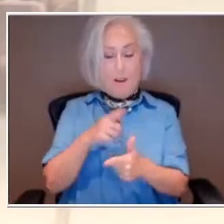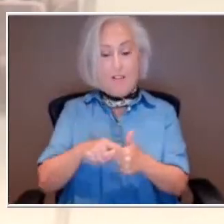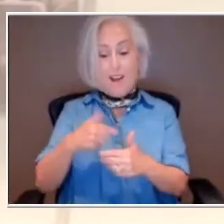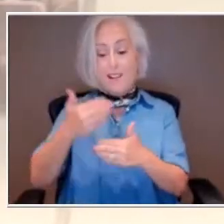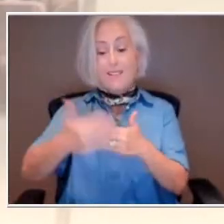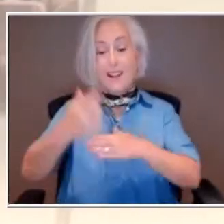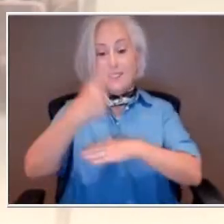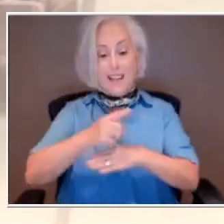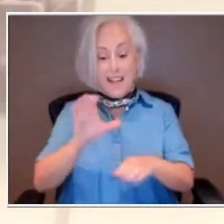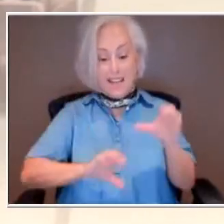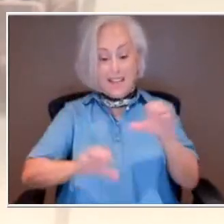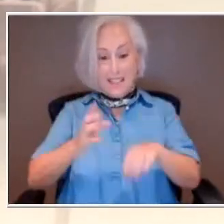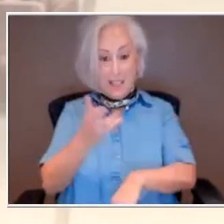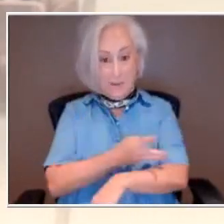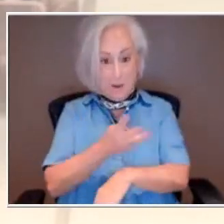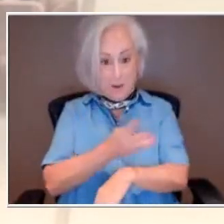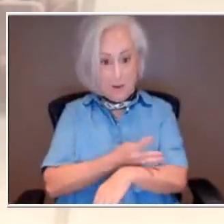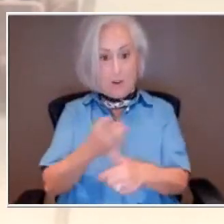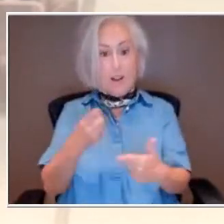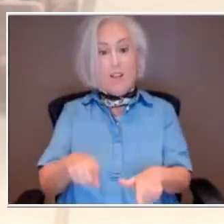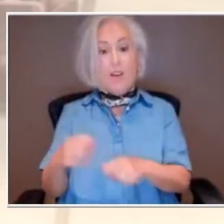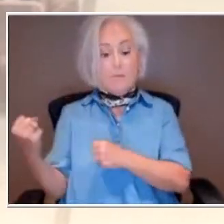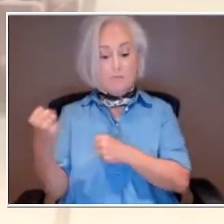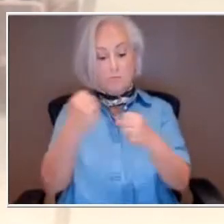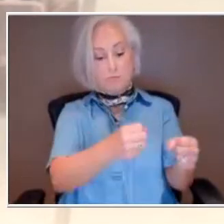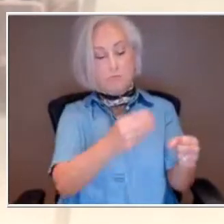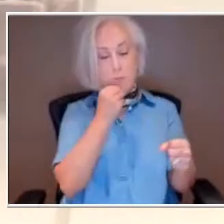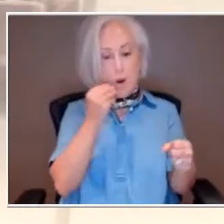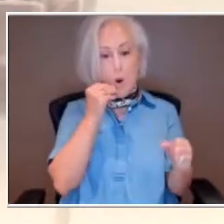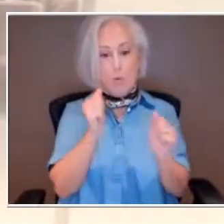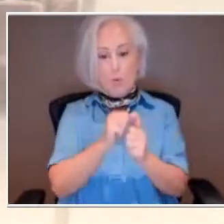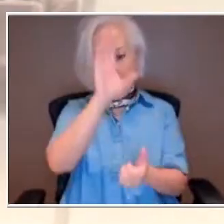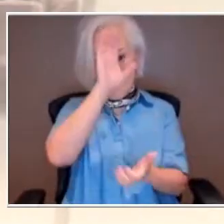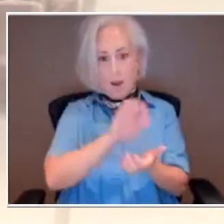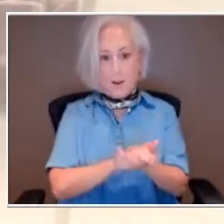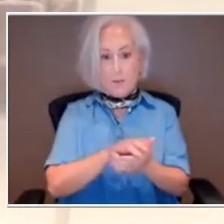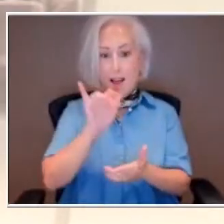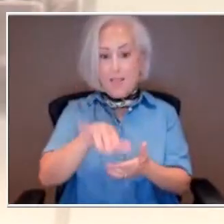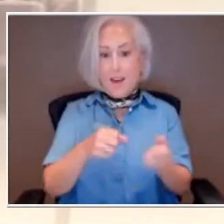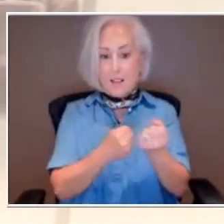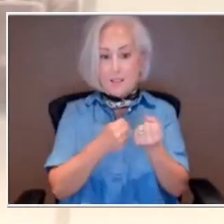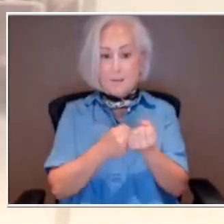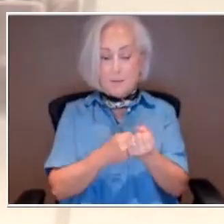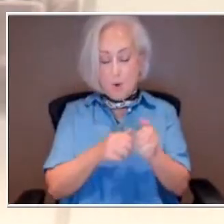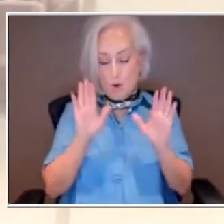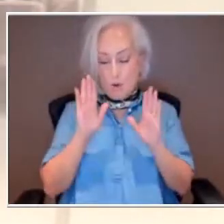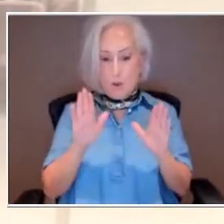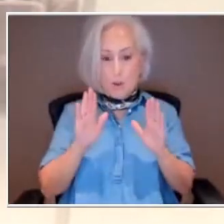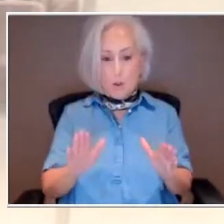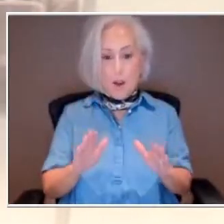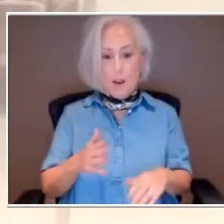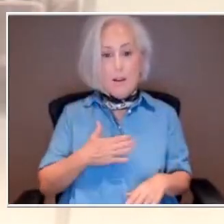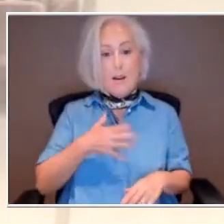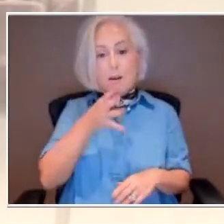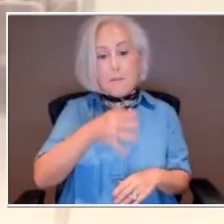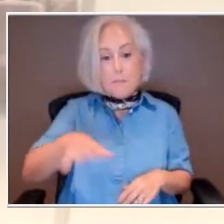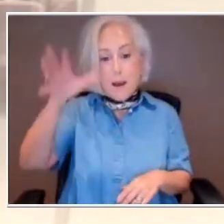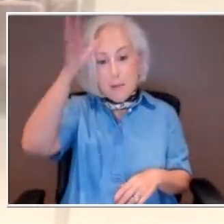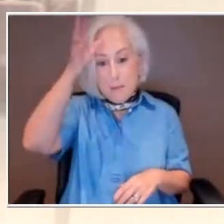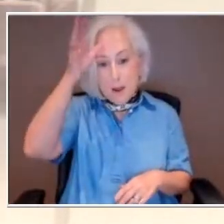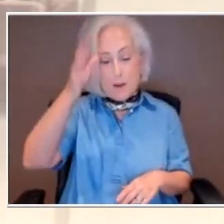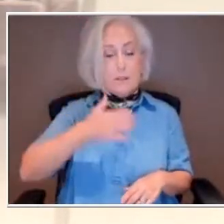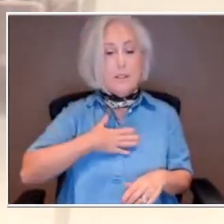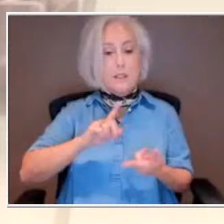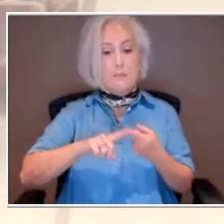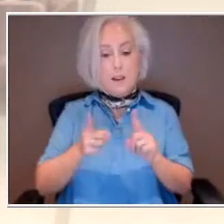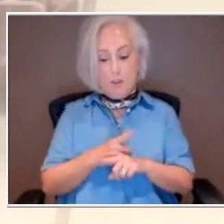drive home the day of with my husband. So that support's been huge, as well as my parents and my friends